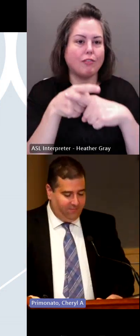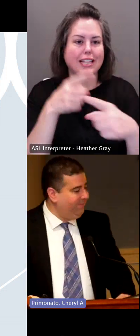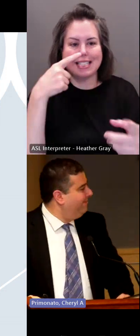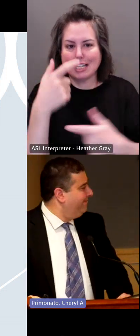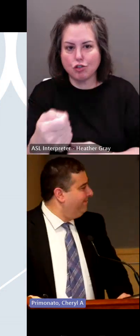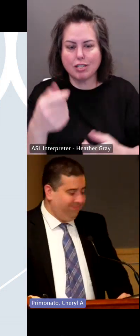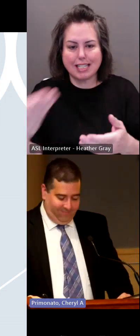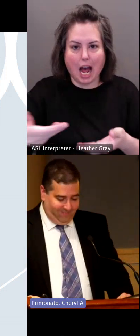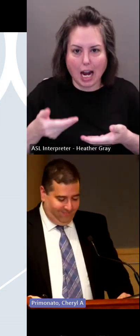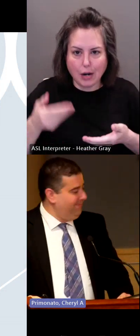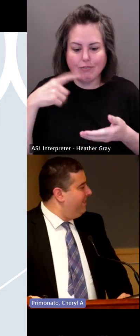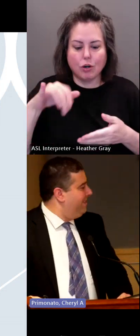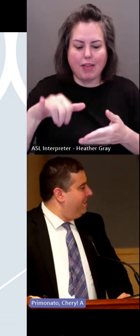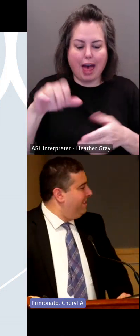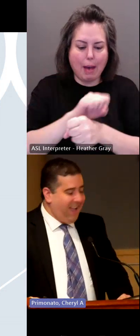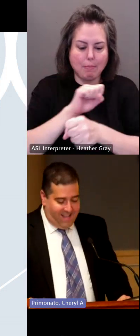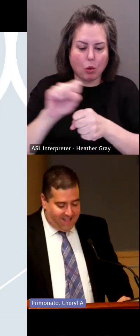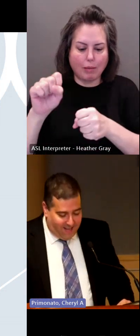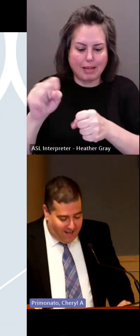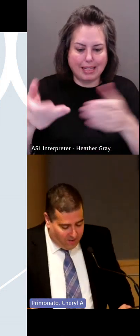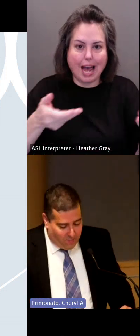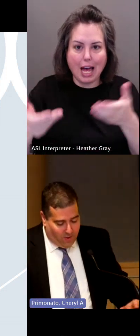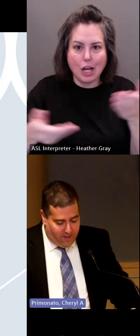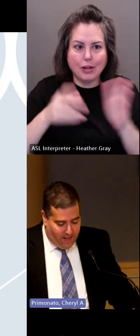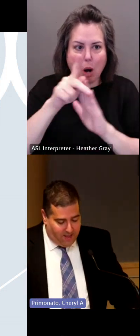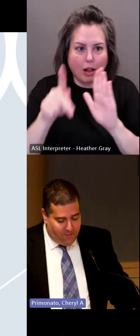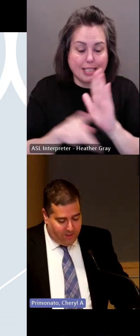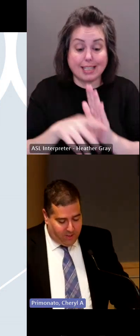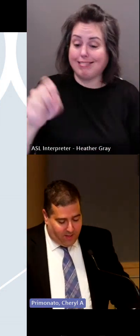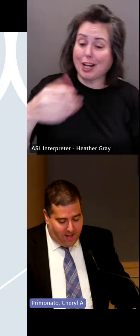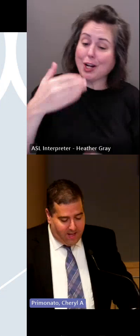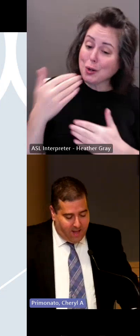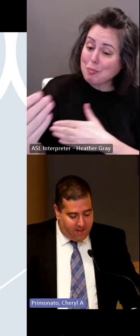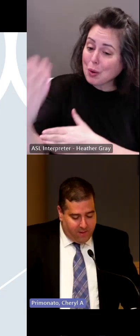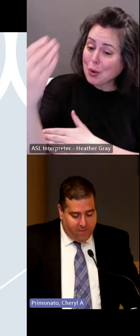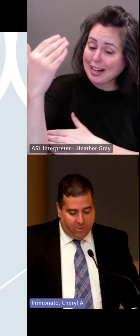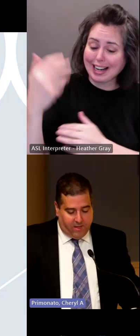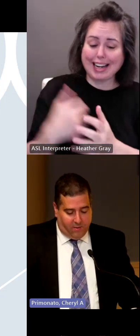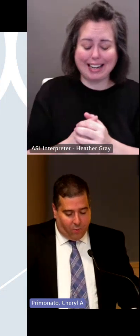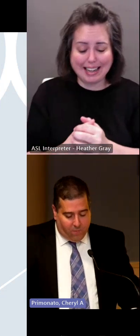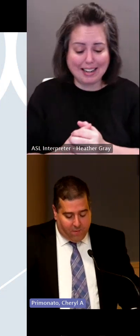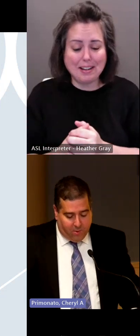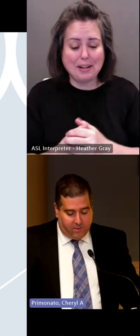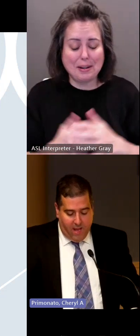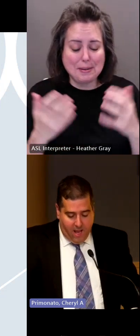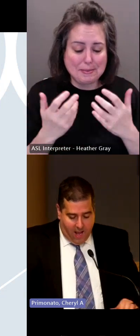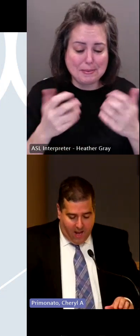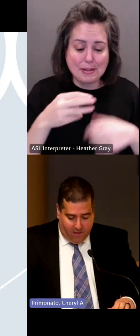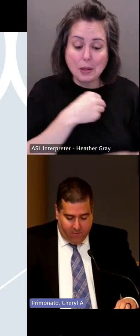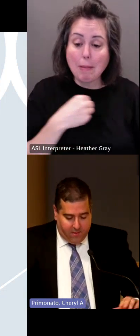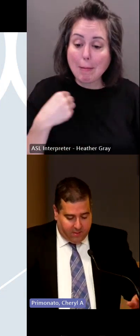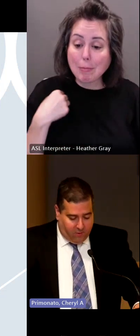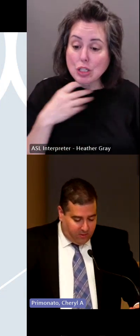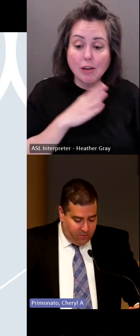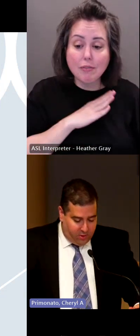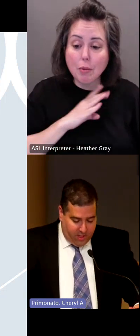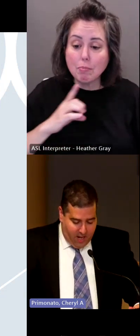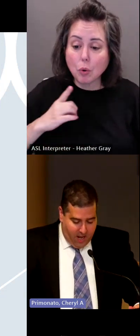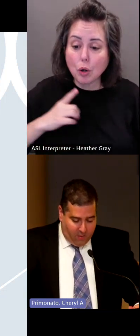Mike Sutra, could you kindly present this resolution? Yes, good morning, Committee Chair Plenty, committee members of the board members.